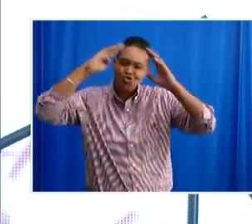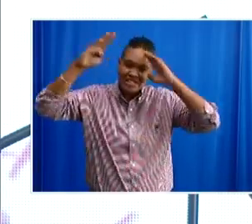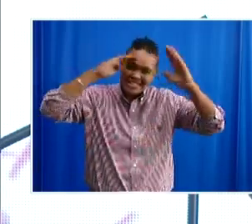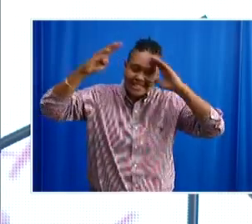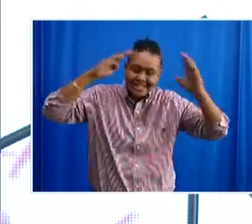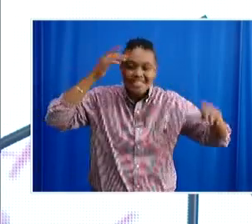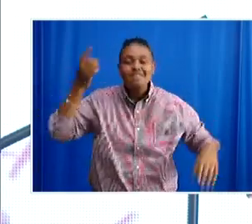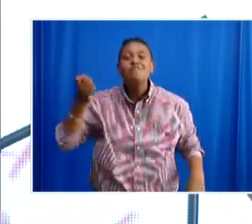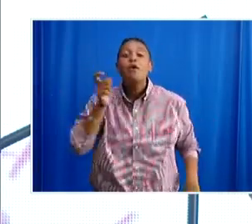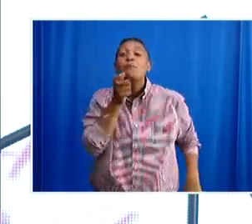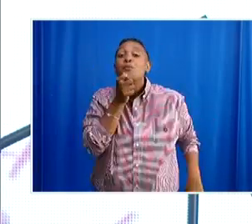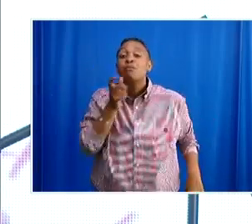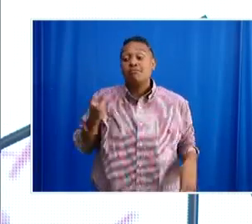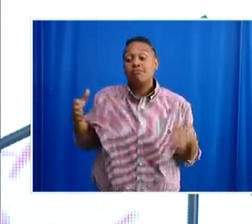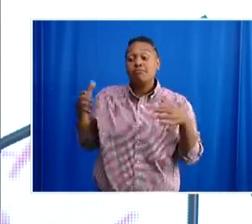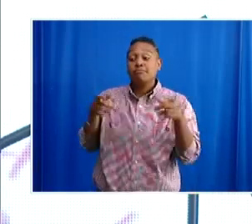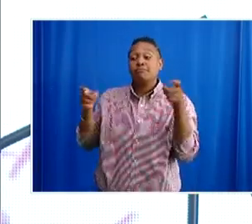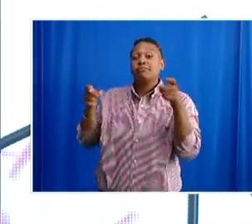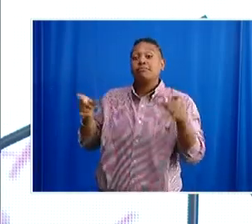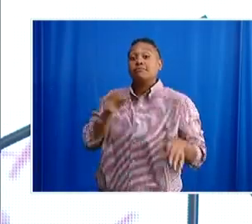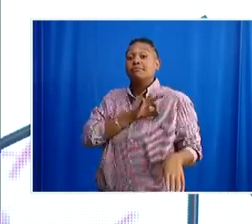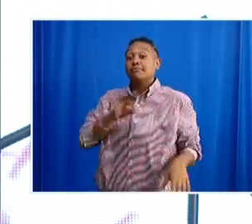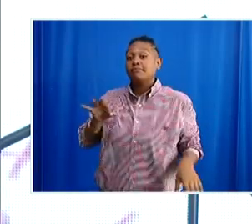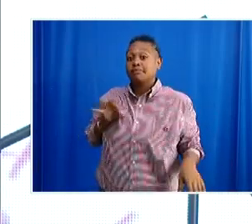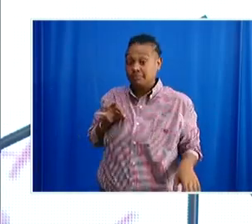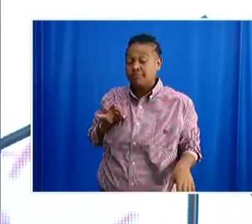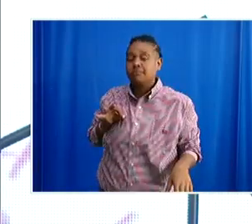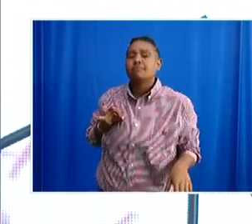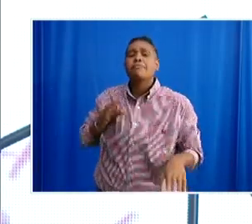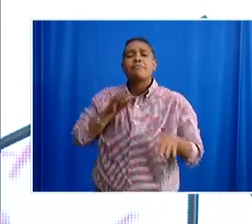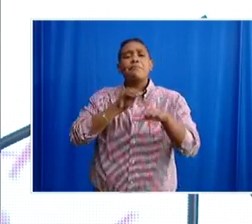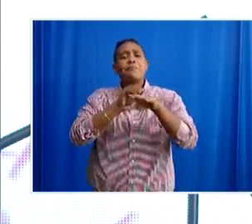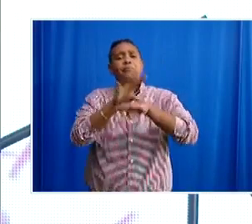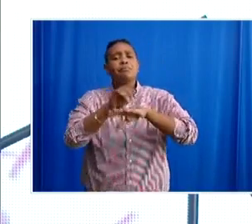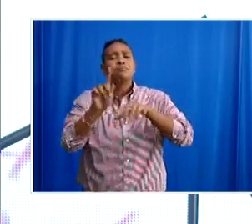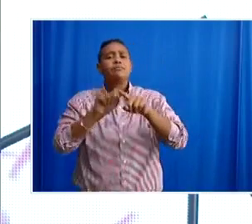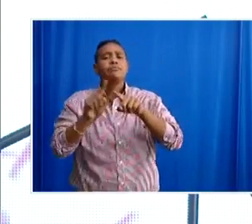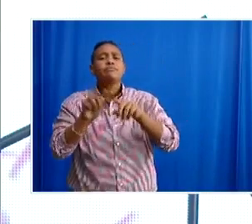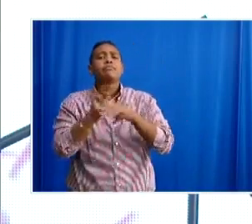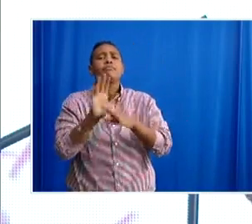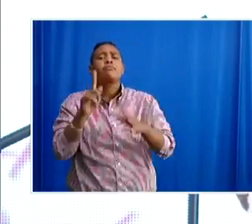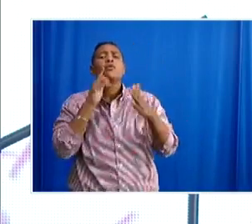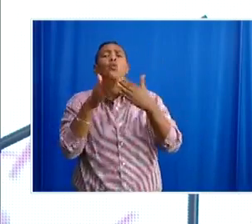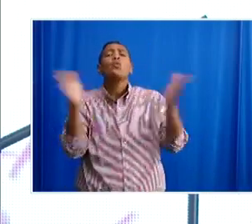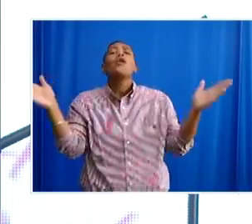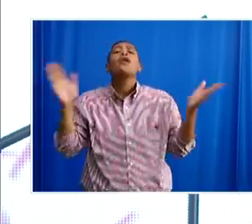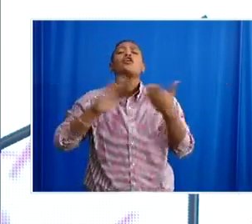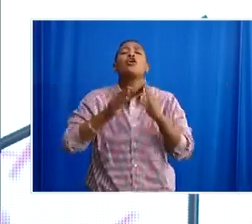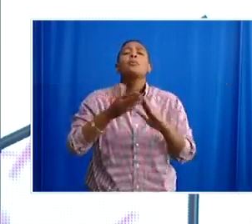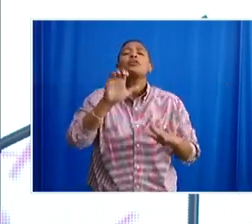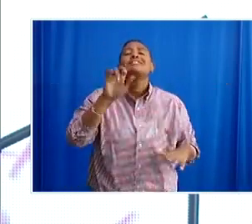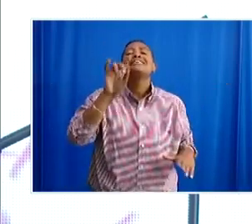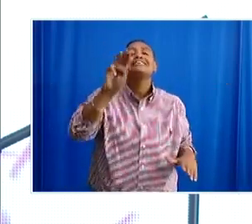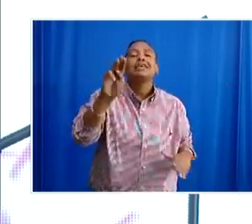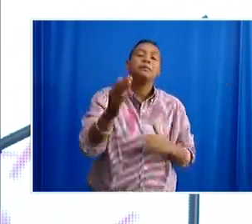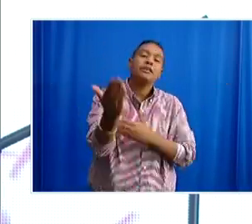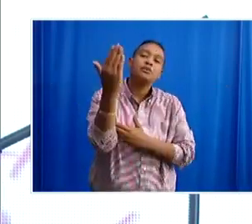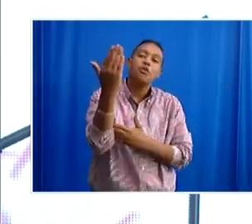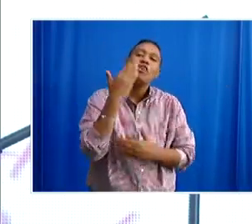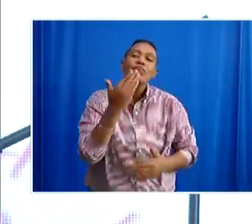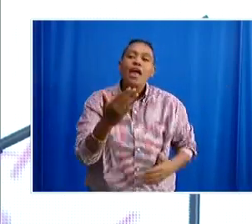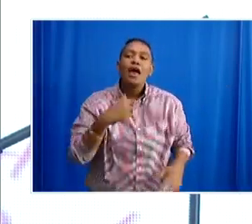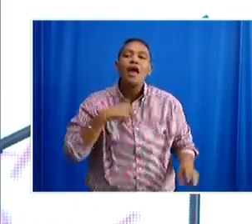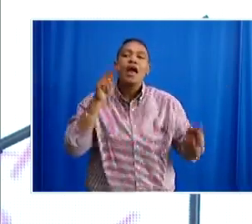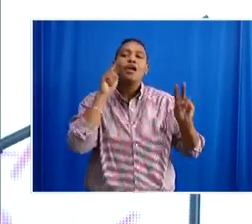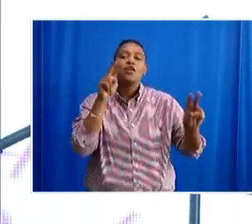behalf of the management, staff, the Council of Ministers, and the wider community of CDEMA this morning. Thank you very much, and I look